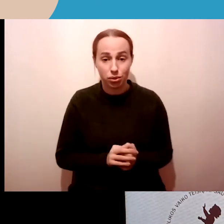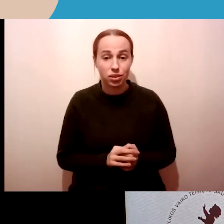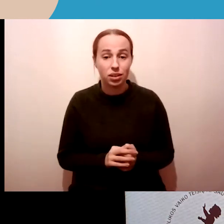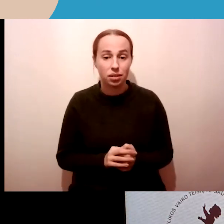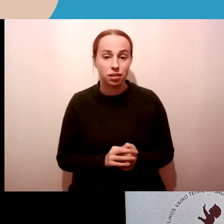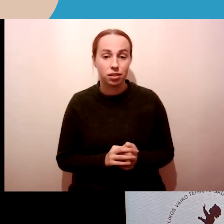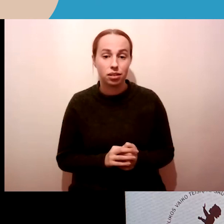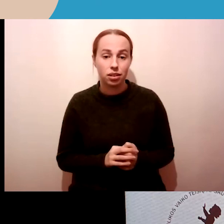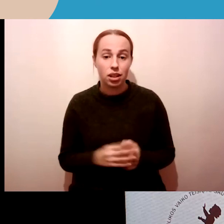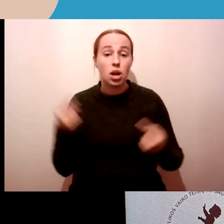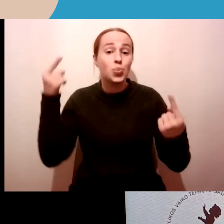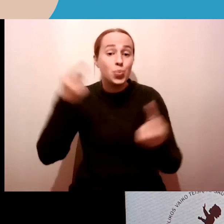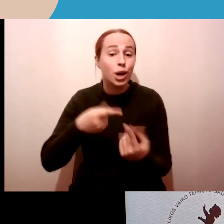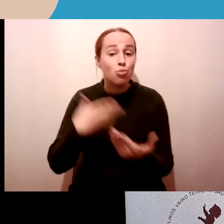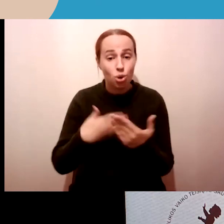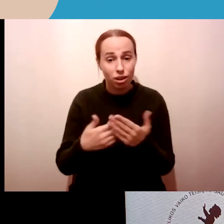contains.